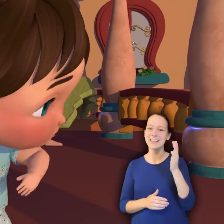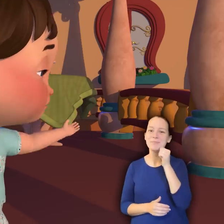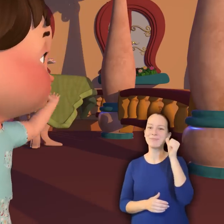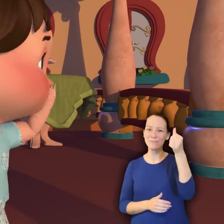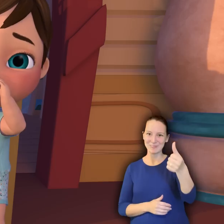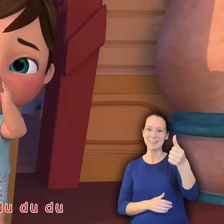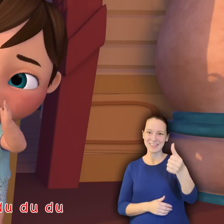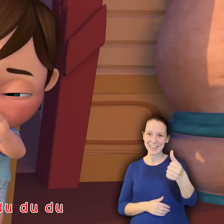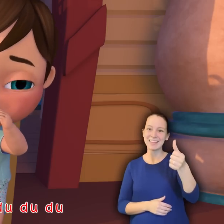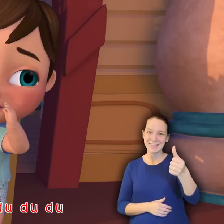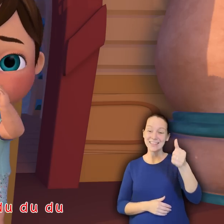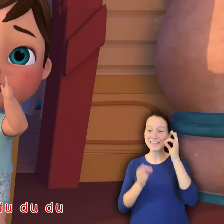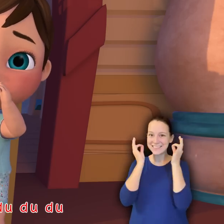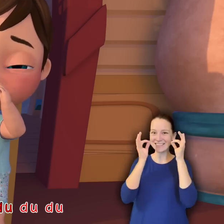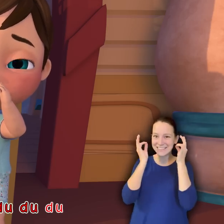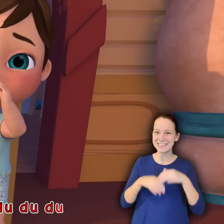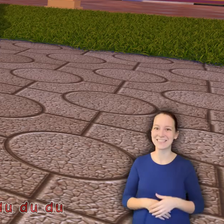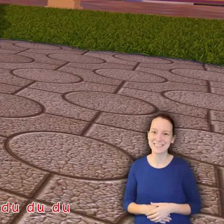another day